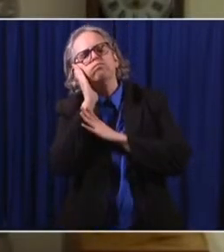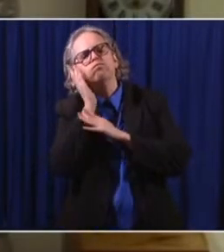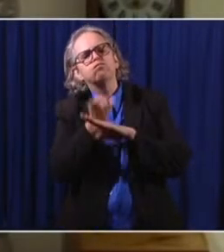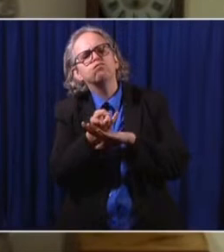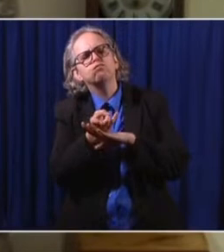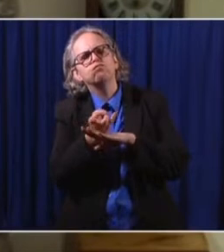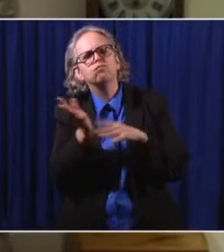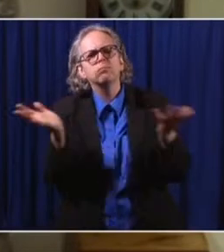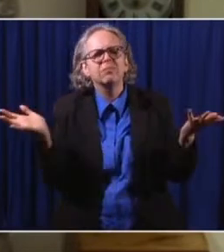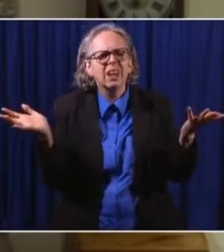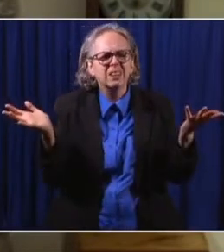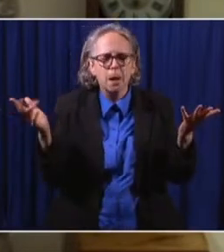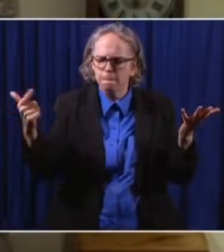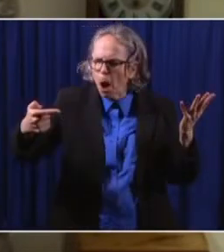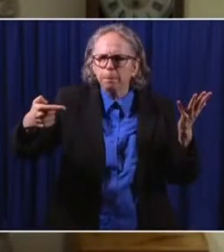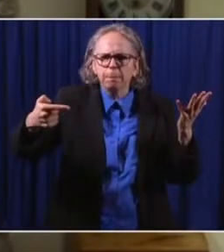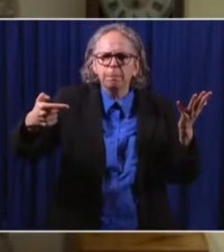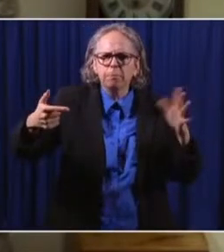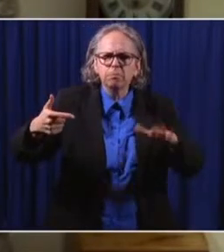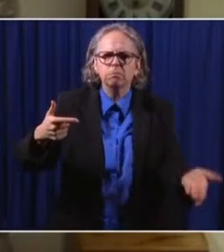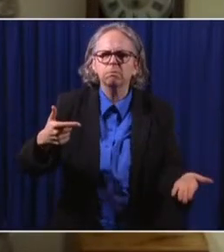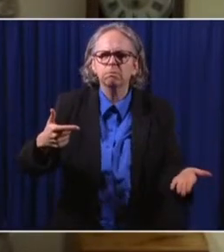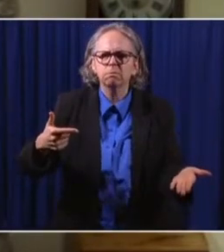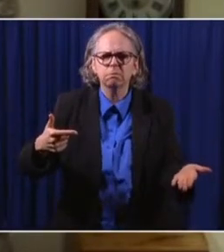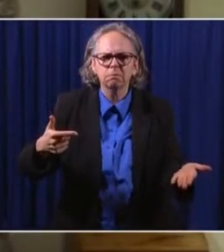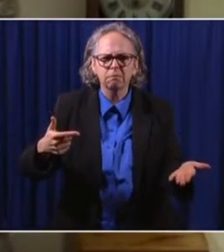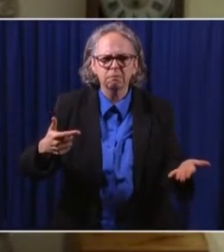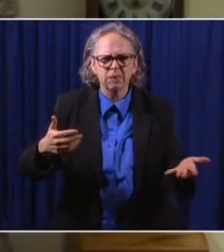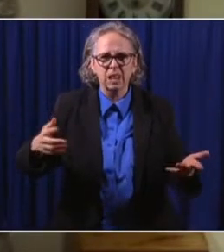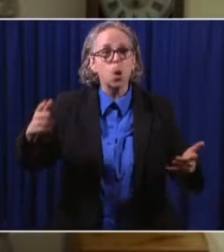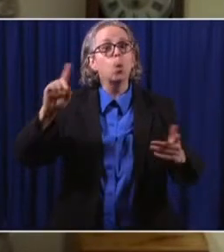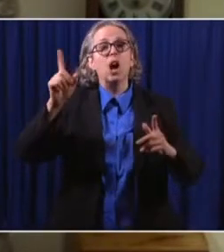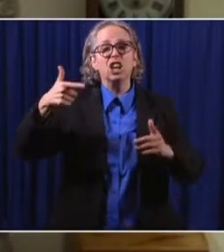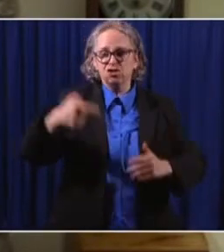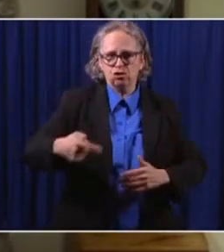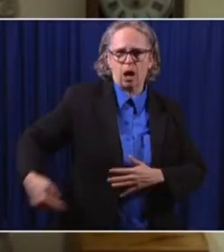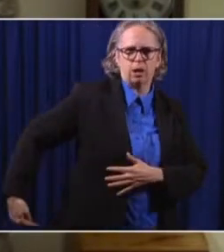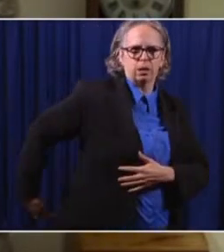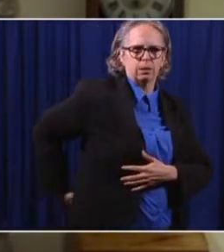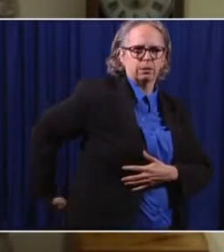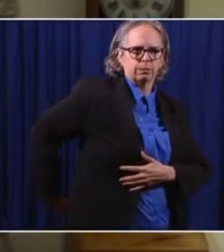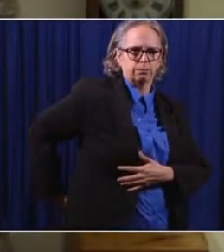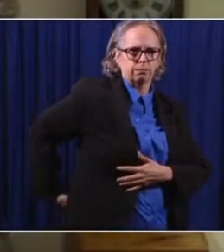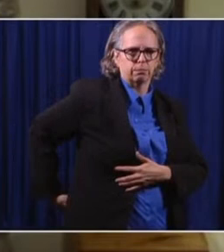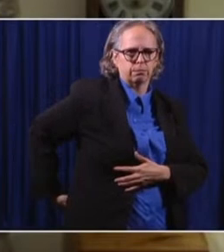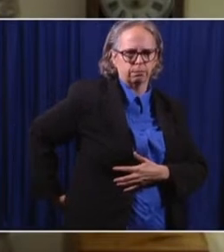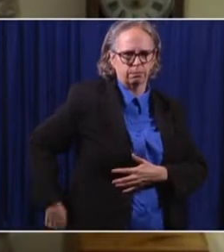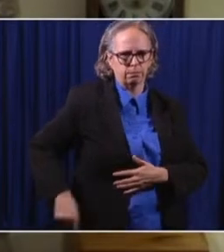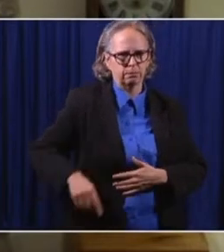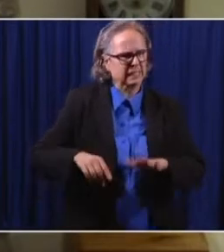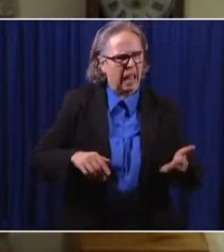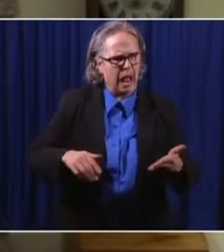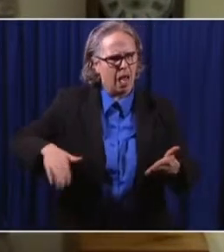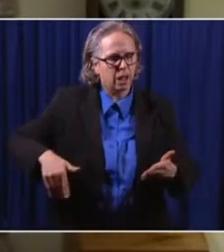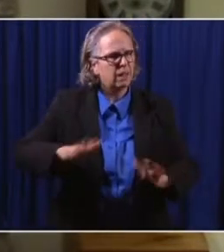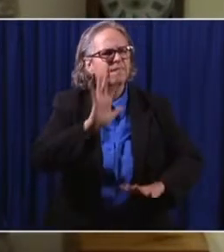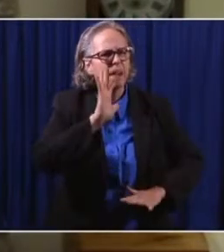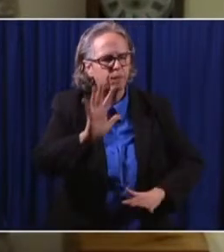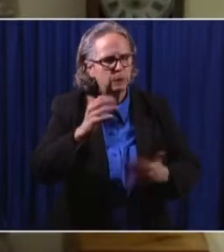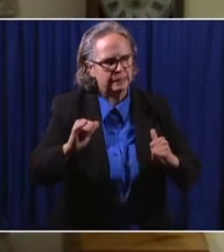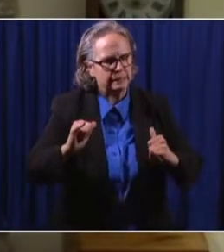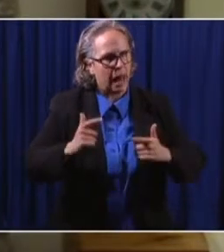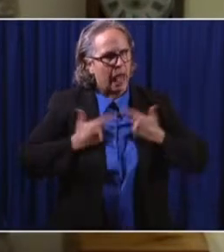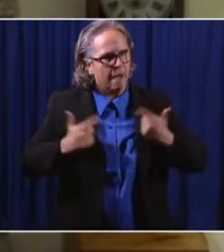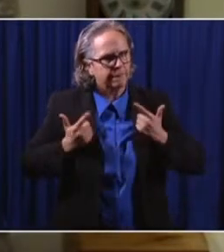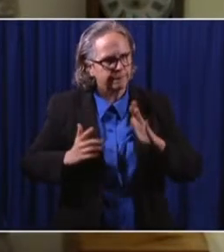her home and hit her in the back. A 5-year-old in her